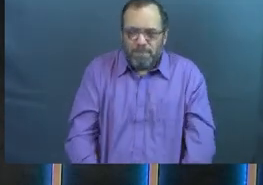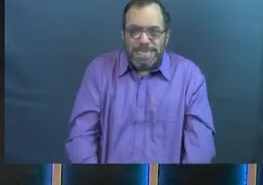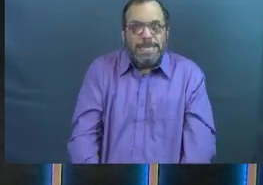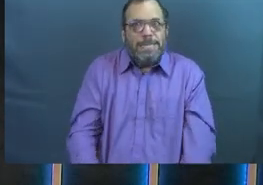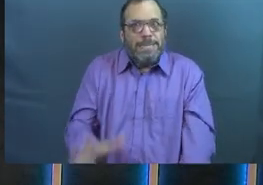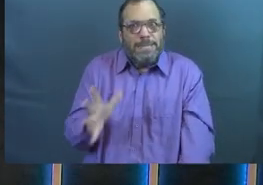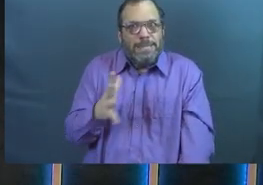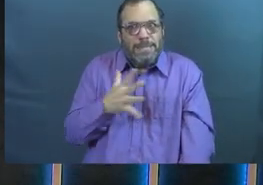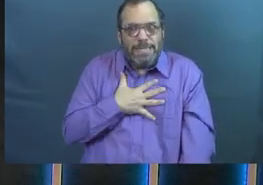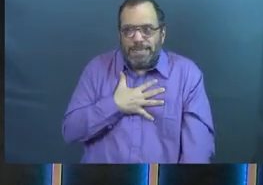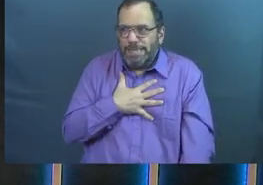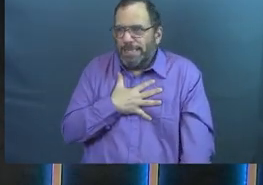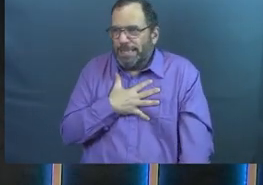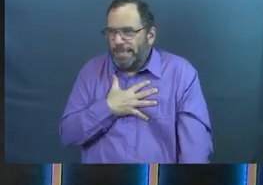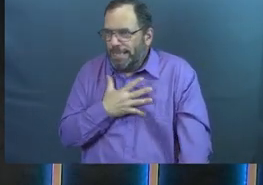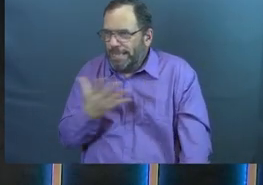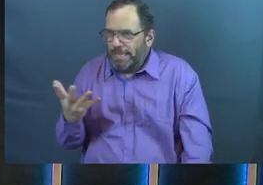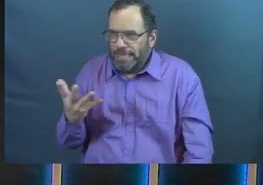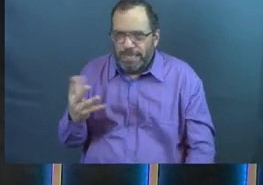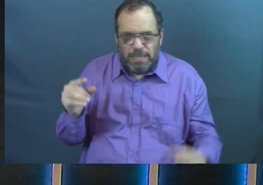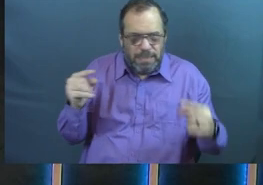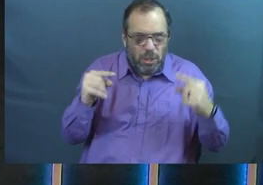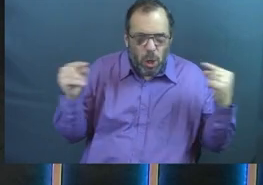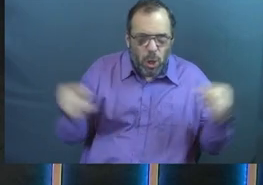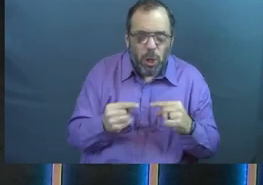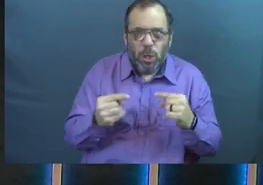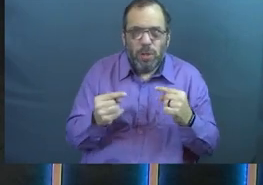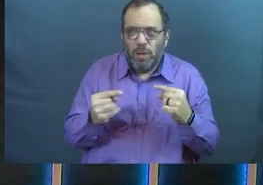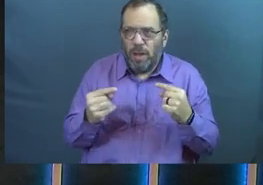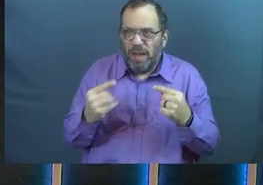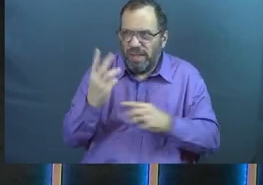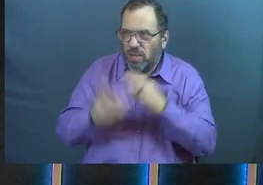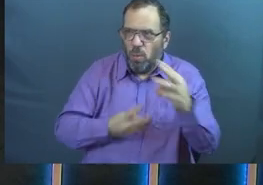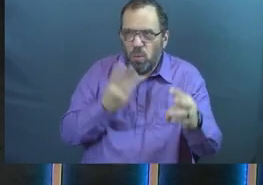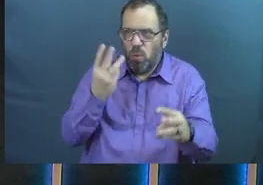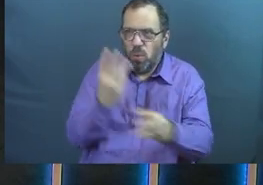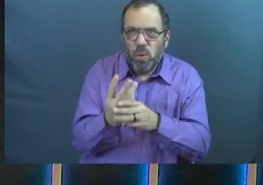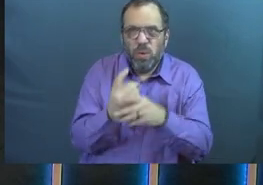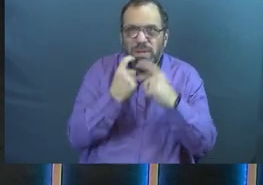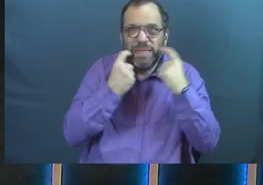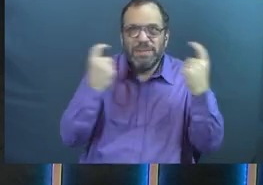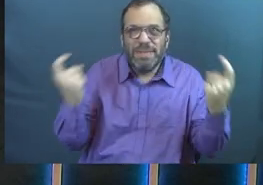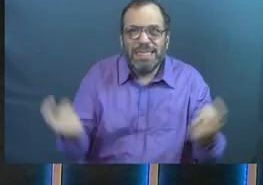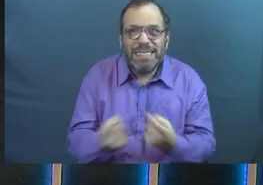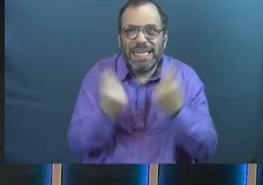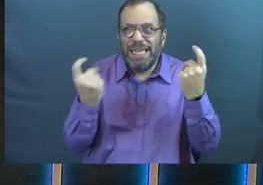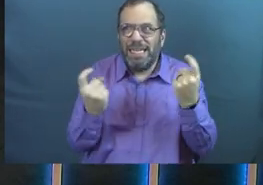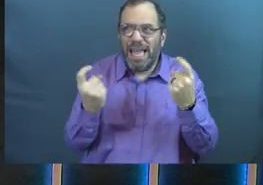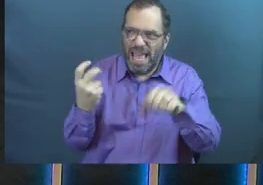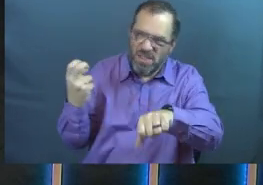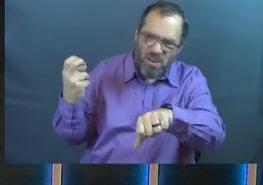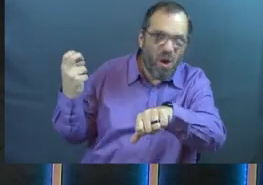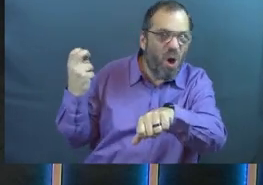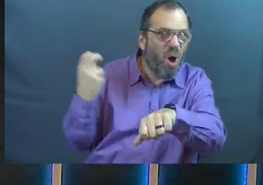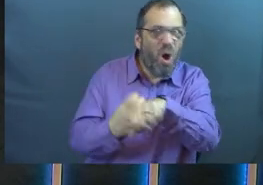man, it's the fall. Do you realize we live in a cursed world? And these things are